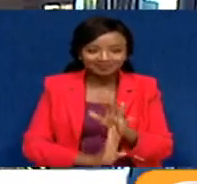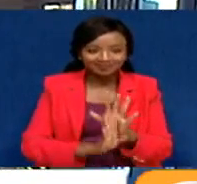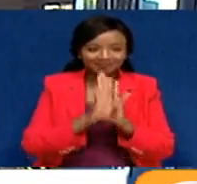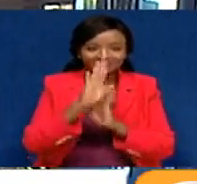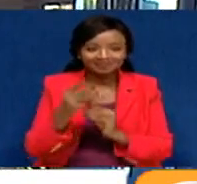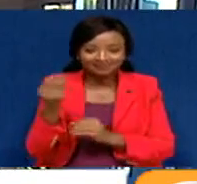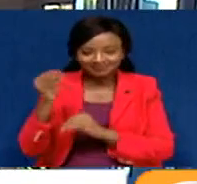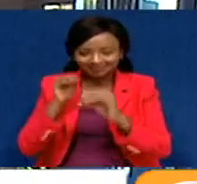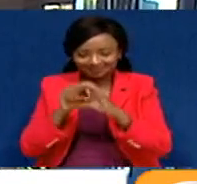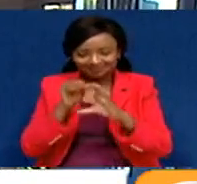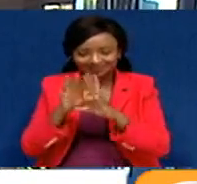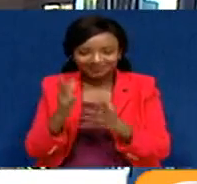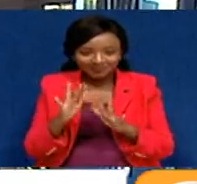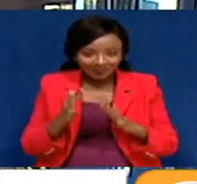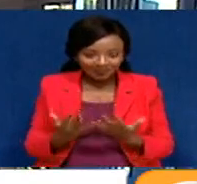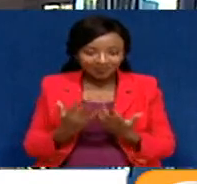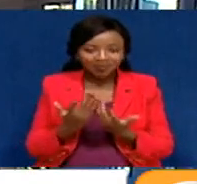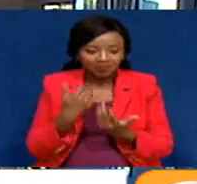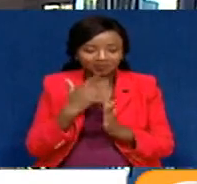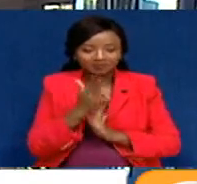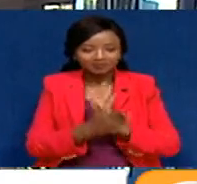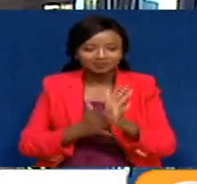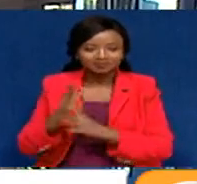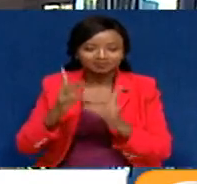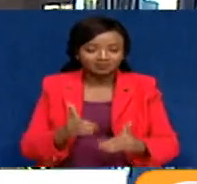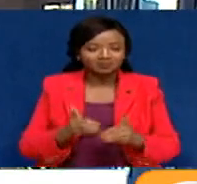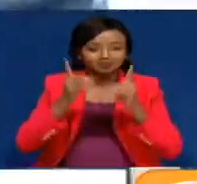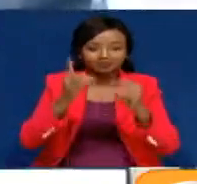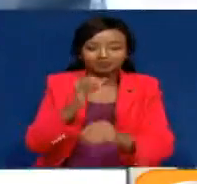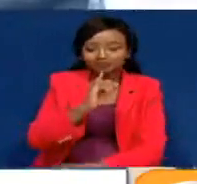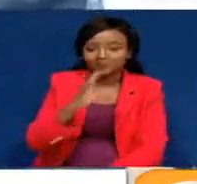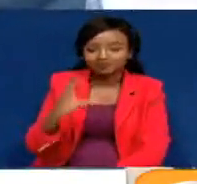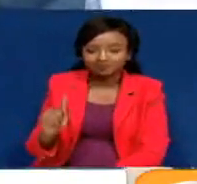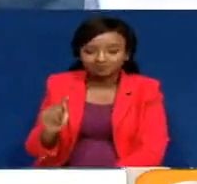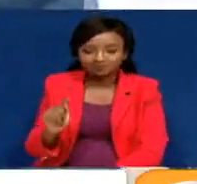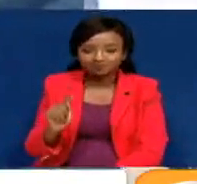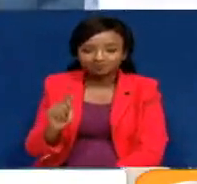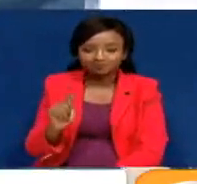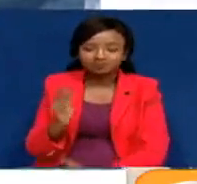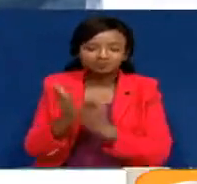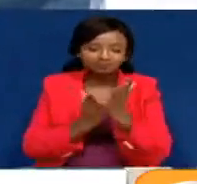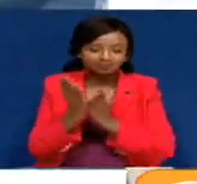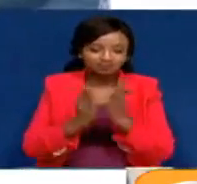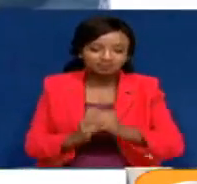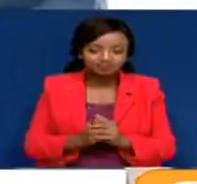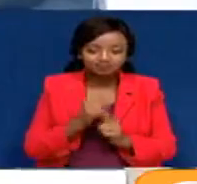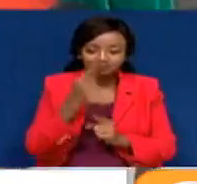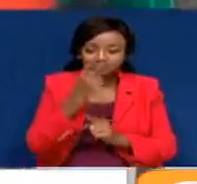external investments through a structured roadmap on the delivery of ICT infrastructure and services.